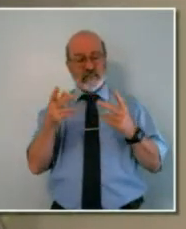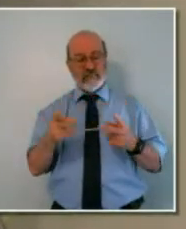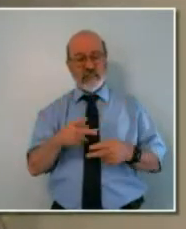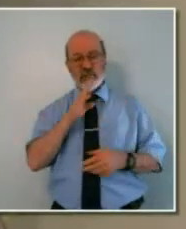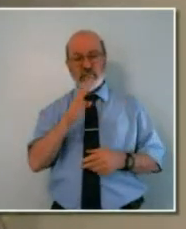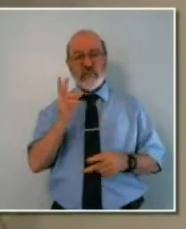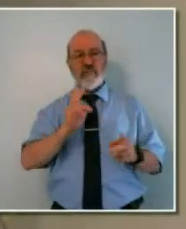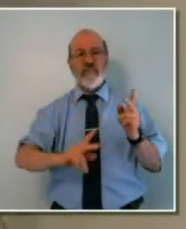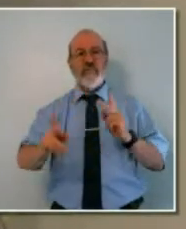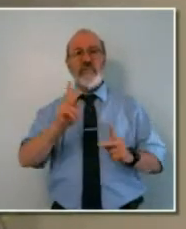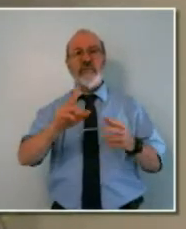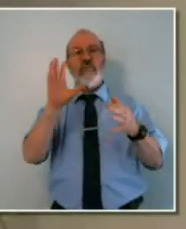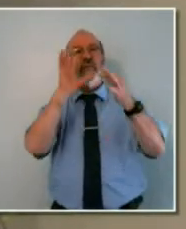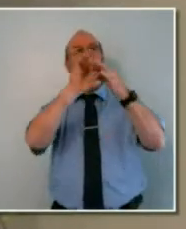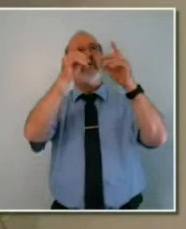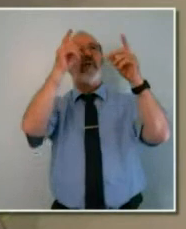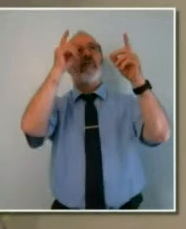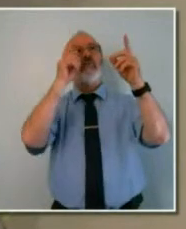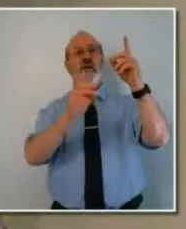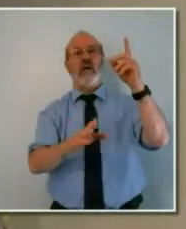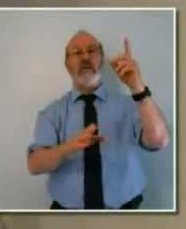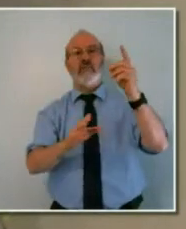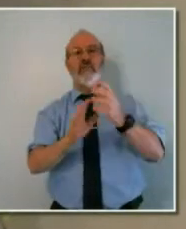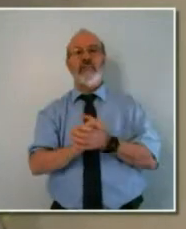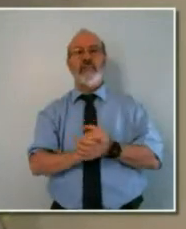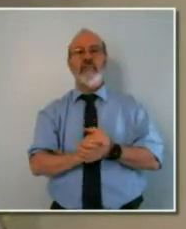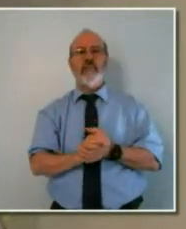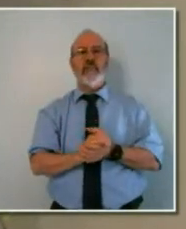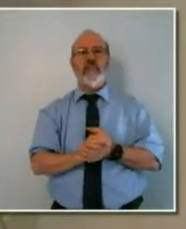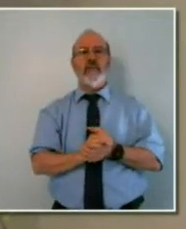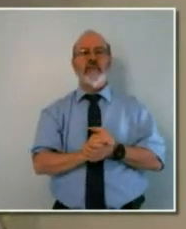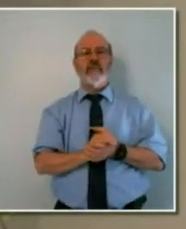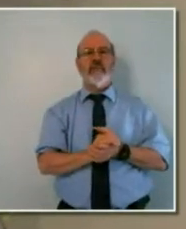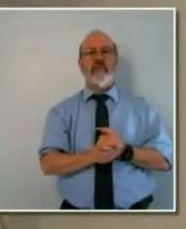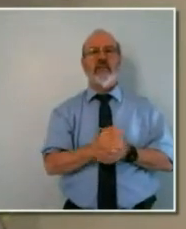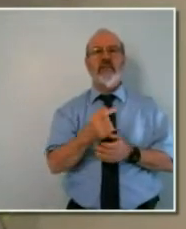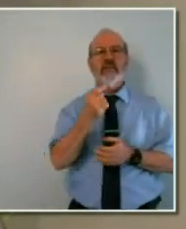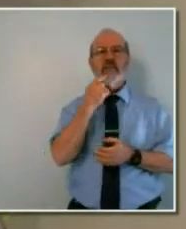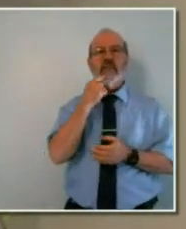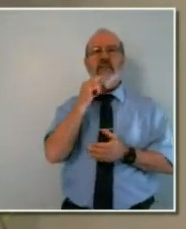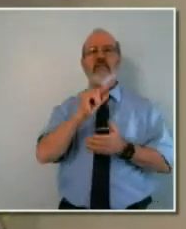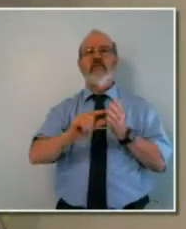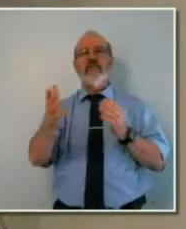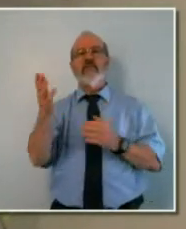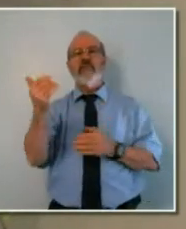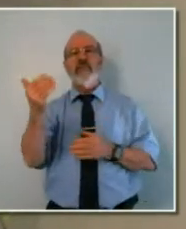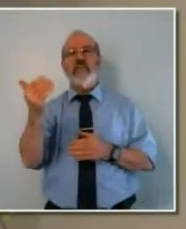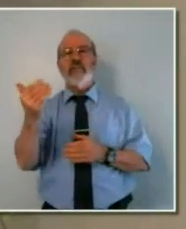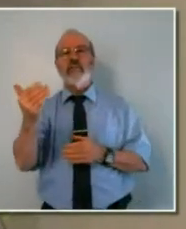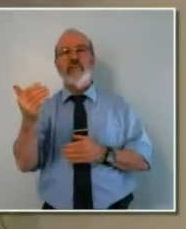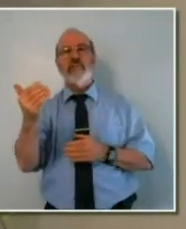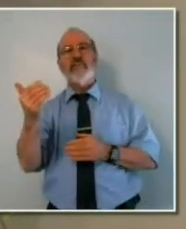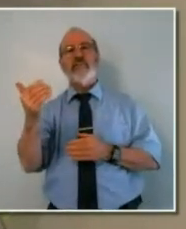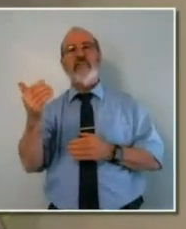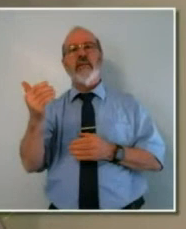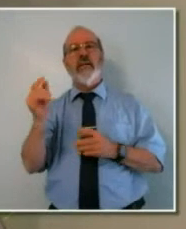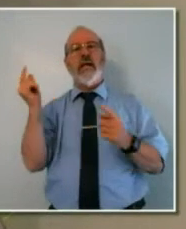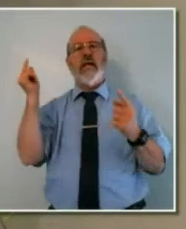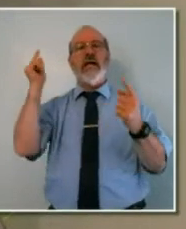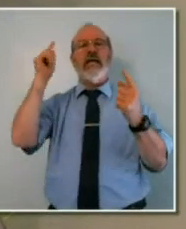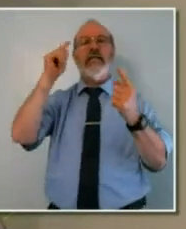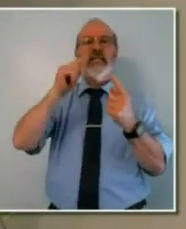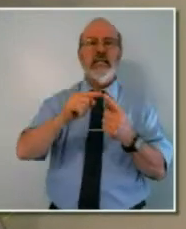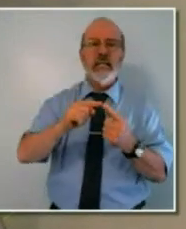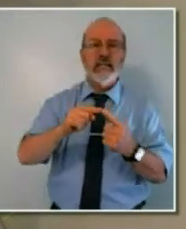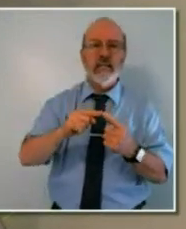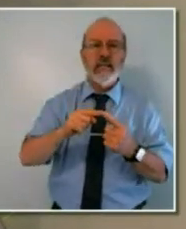who belong to God. Well, he says there in verse 15, till.